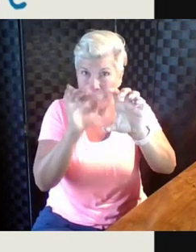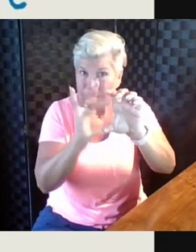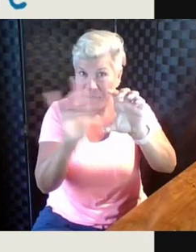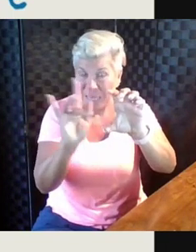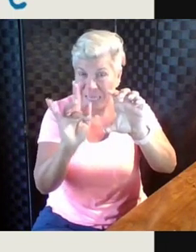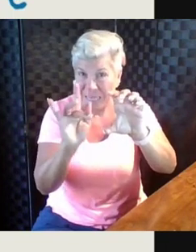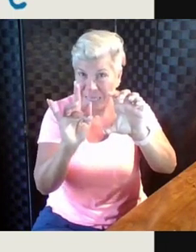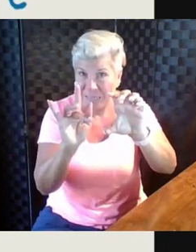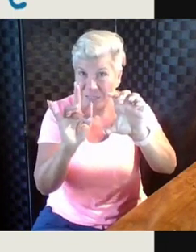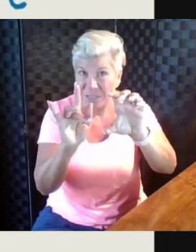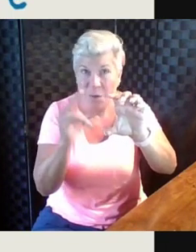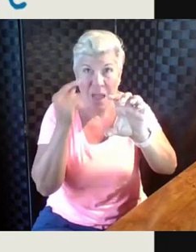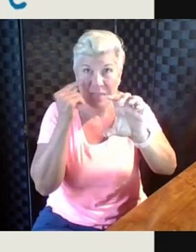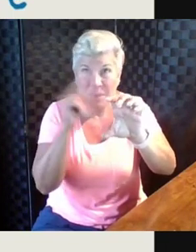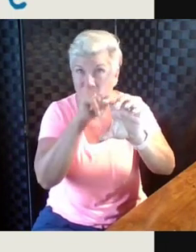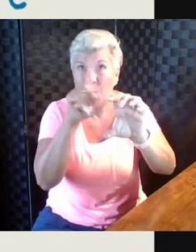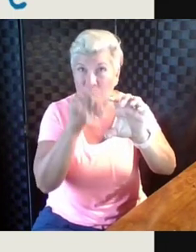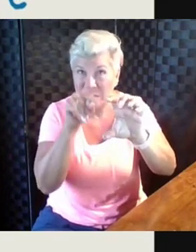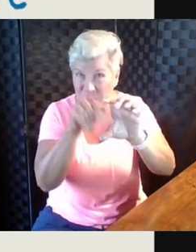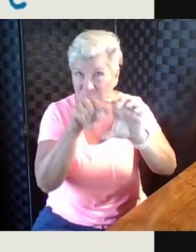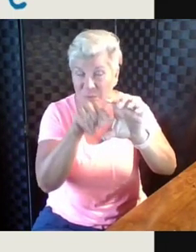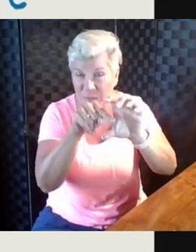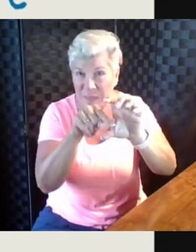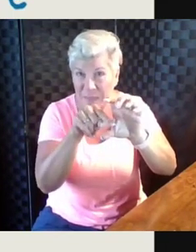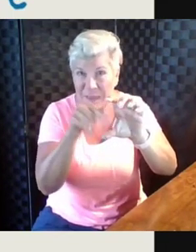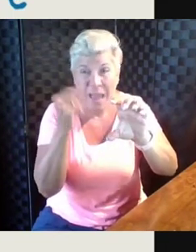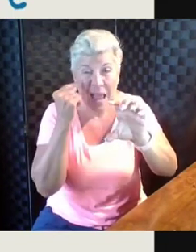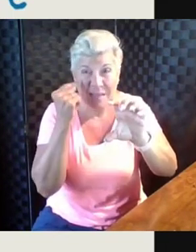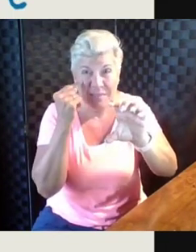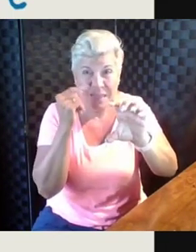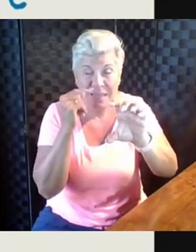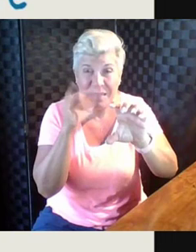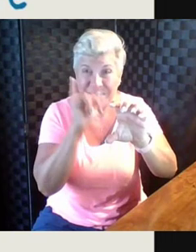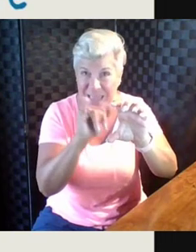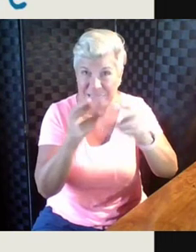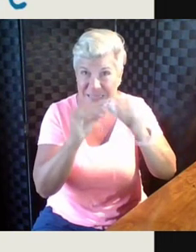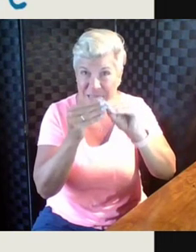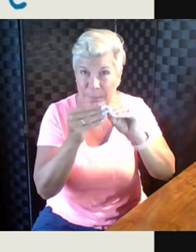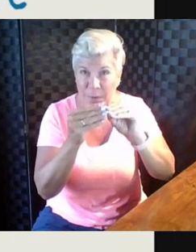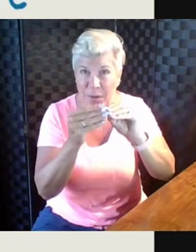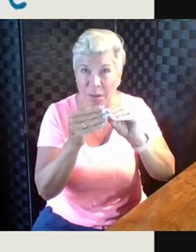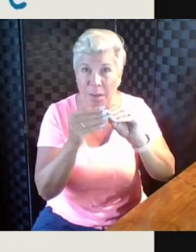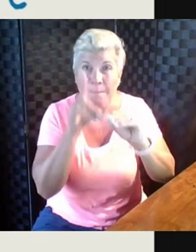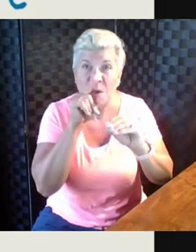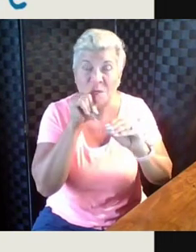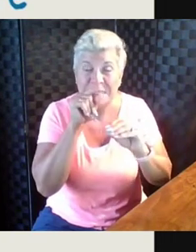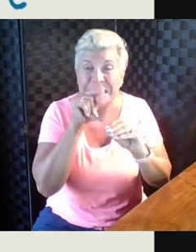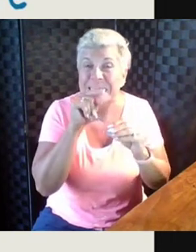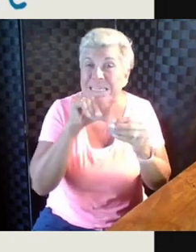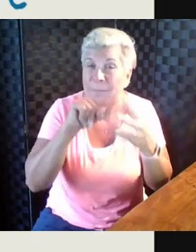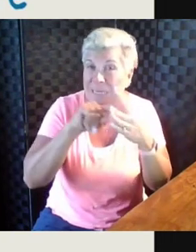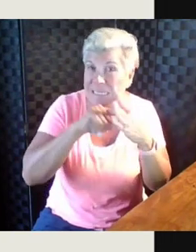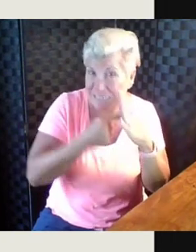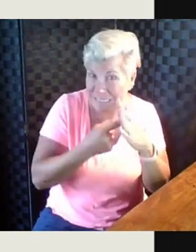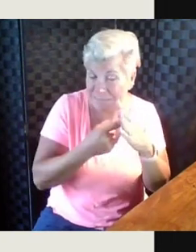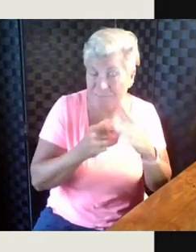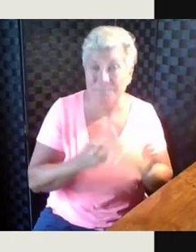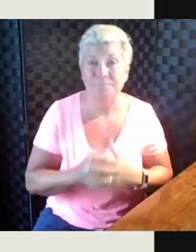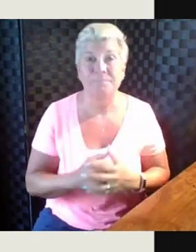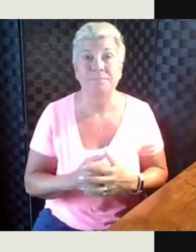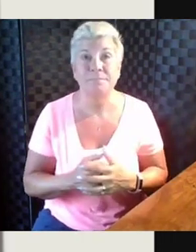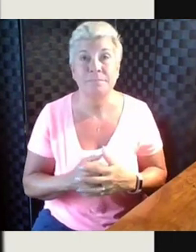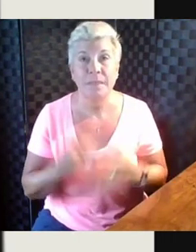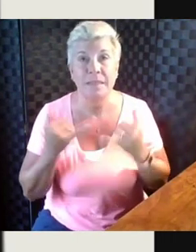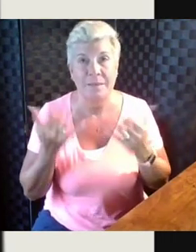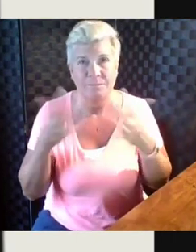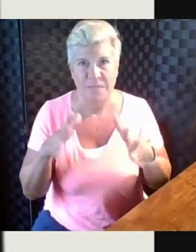blank, so I think that's where my question mark should go because I think that's the number of birds in the beginning. Okay, now